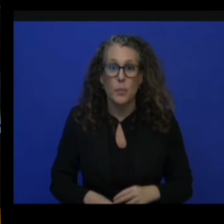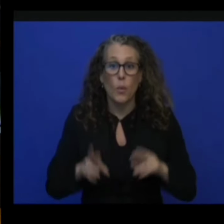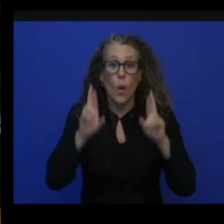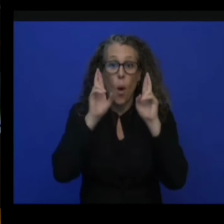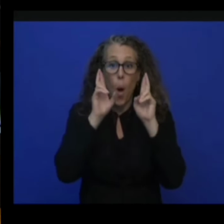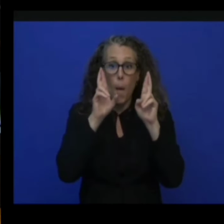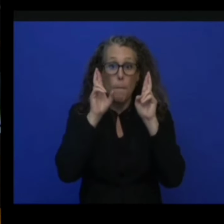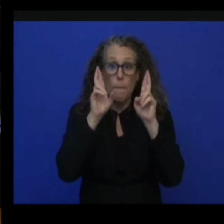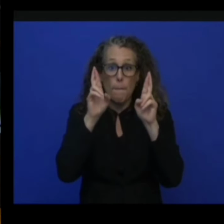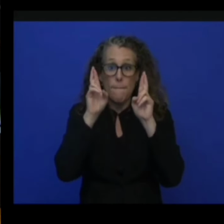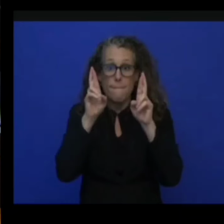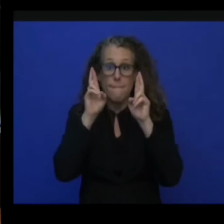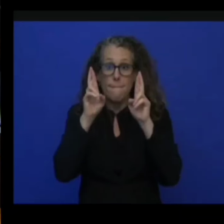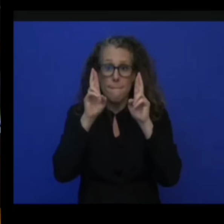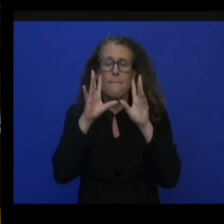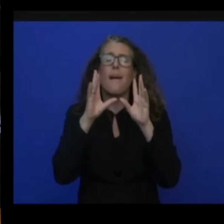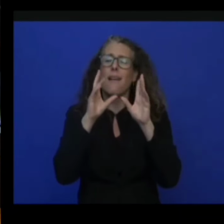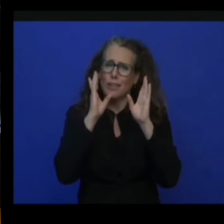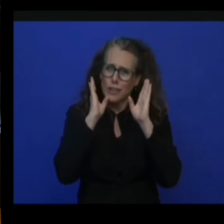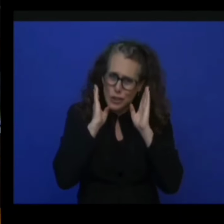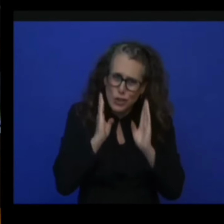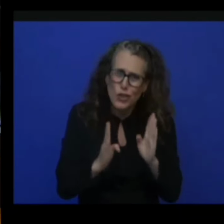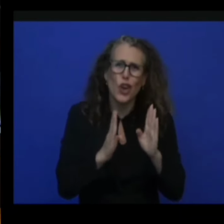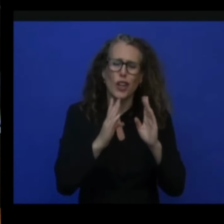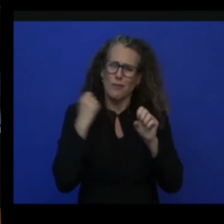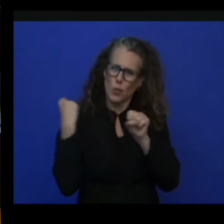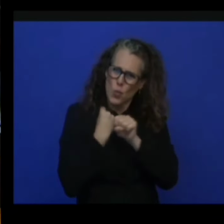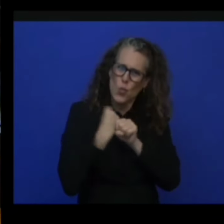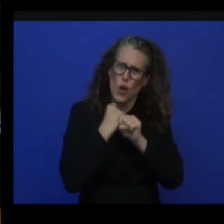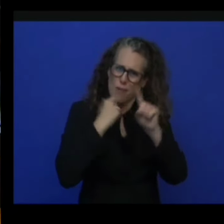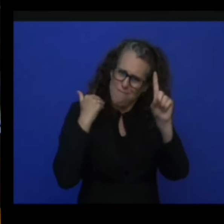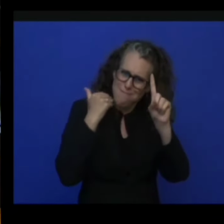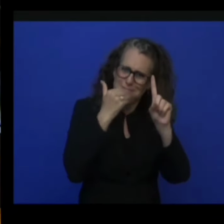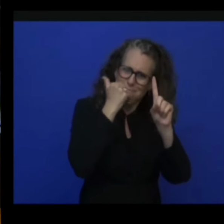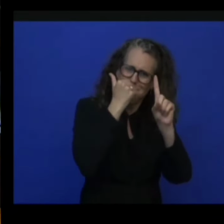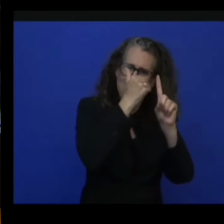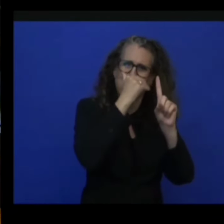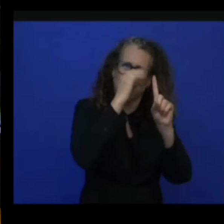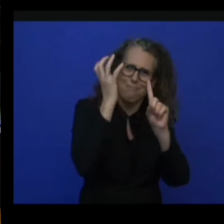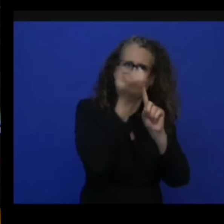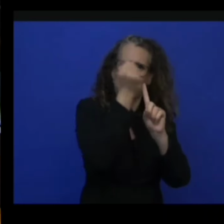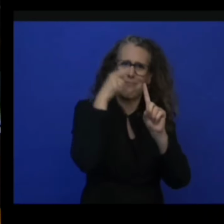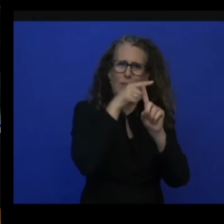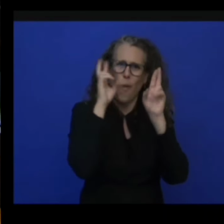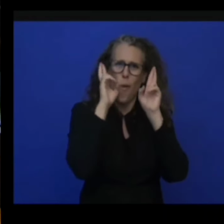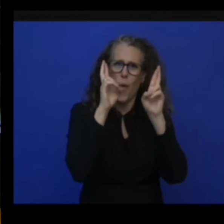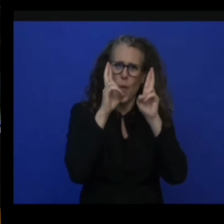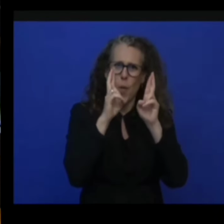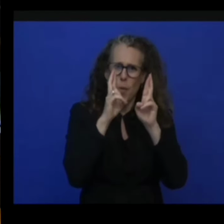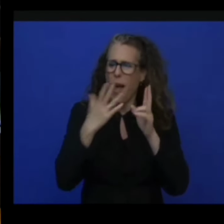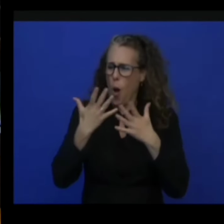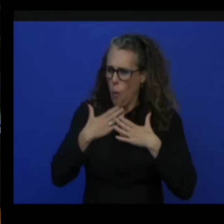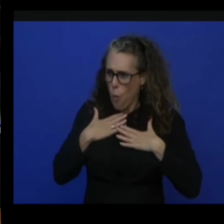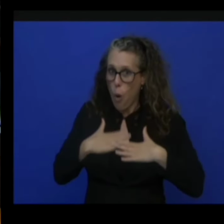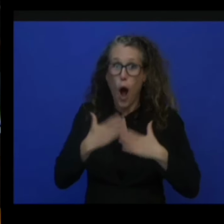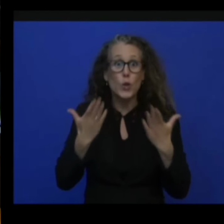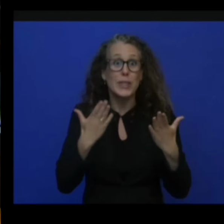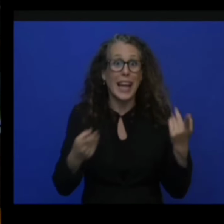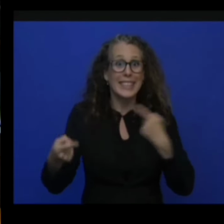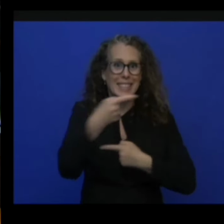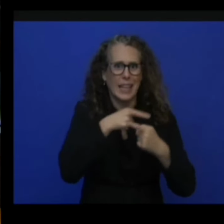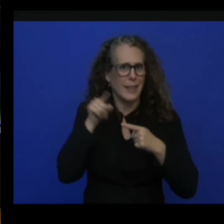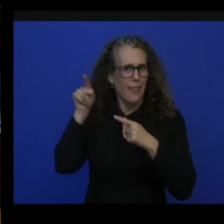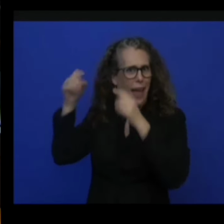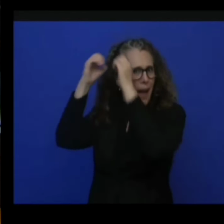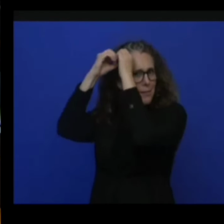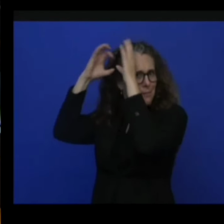working for. I believe it was that is with that sentiment we should take forward all of our discussions today and in the days